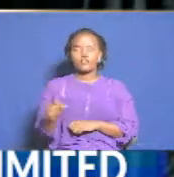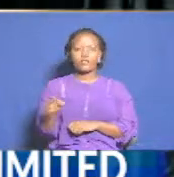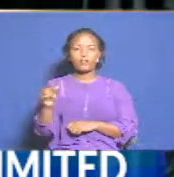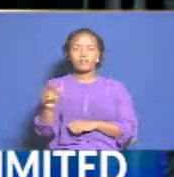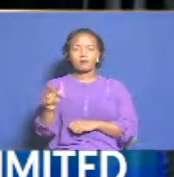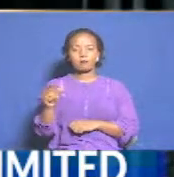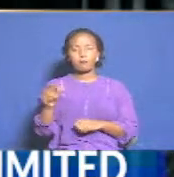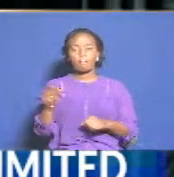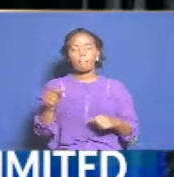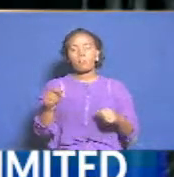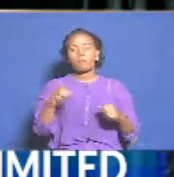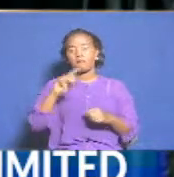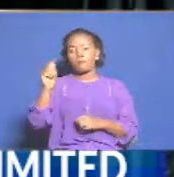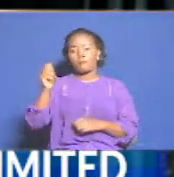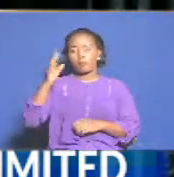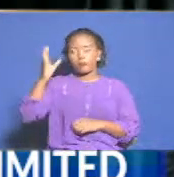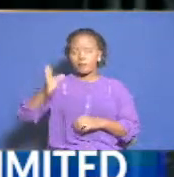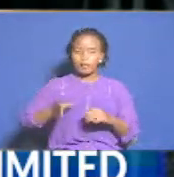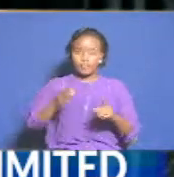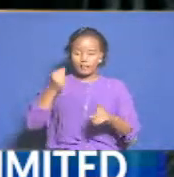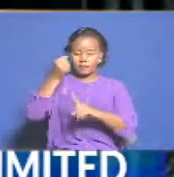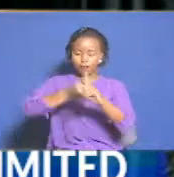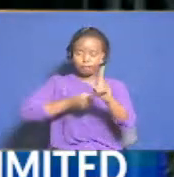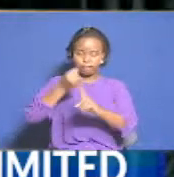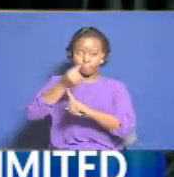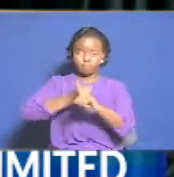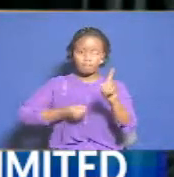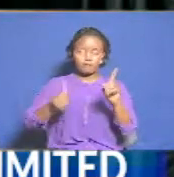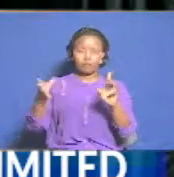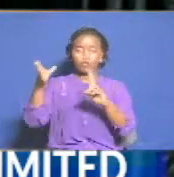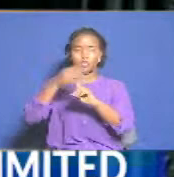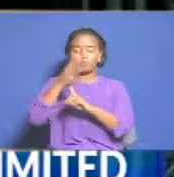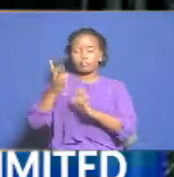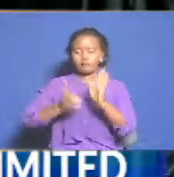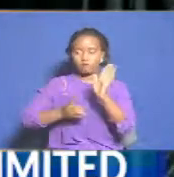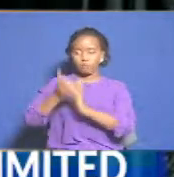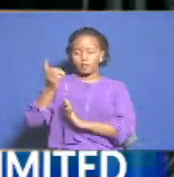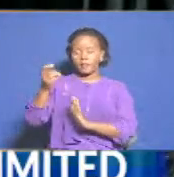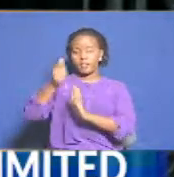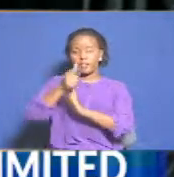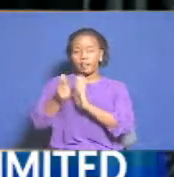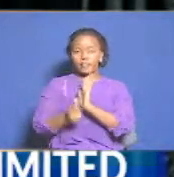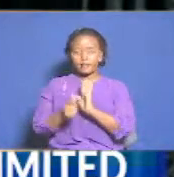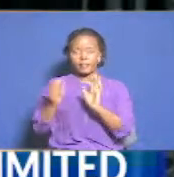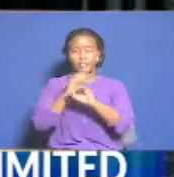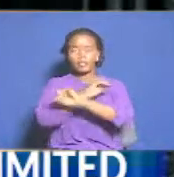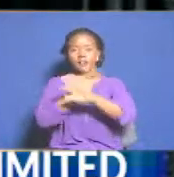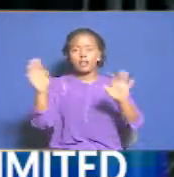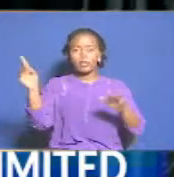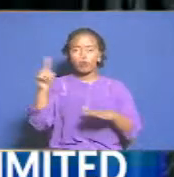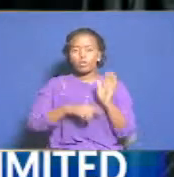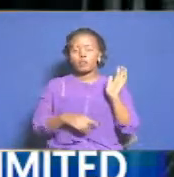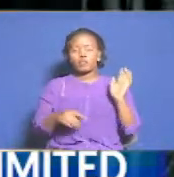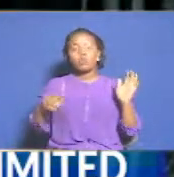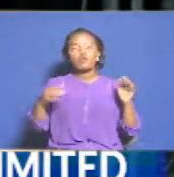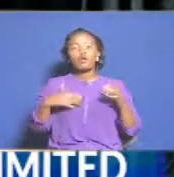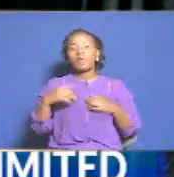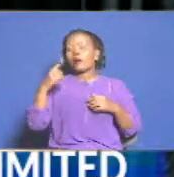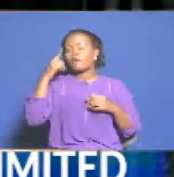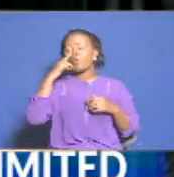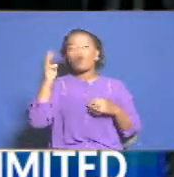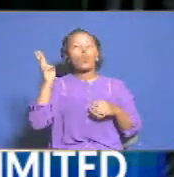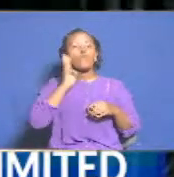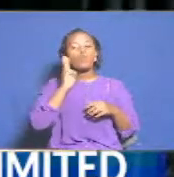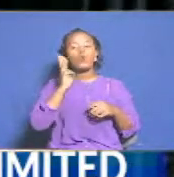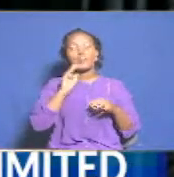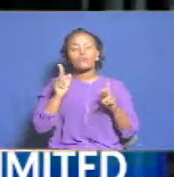So, fellow Kenyans, in pursuing our development agenda, it was clear that the exploitation of our home waters was key in